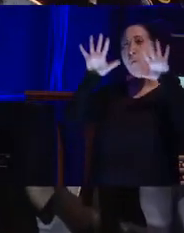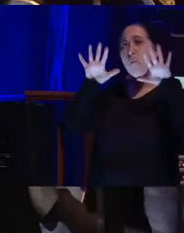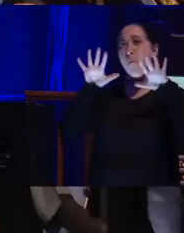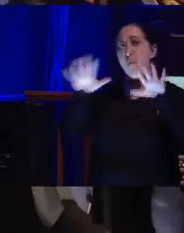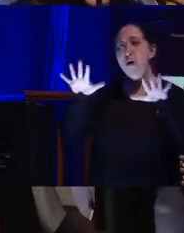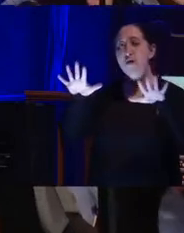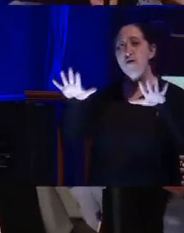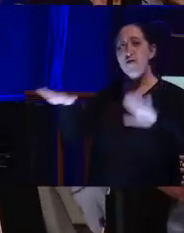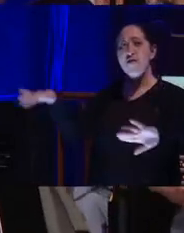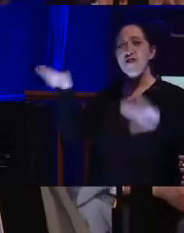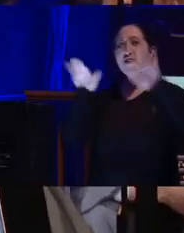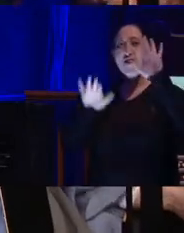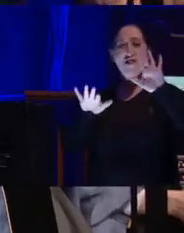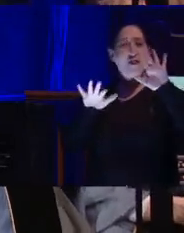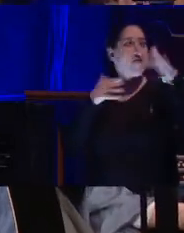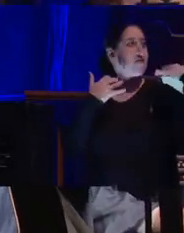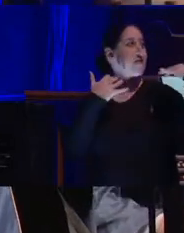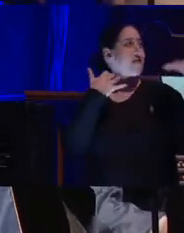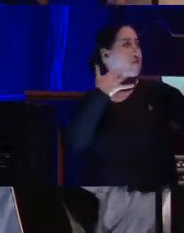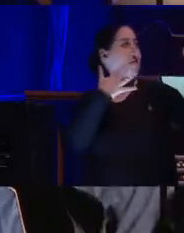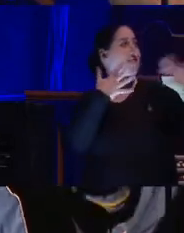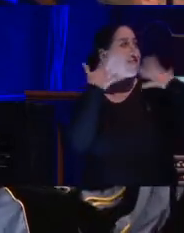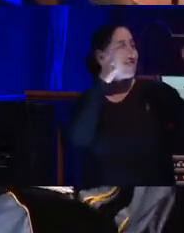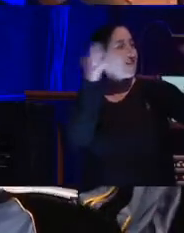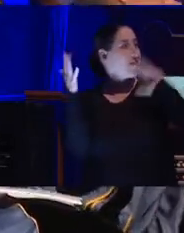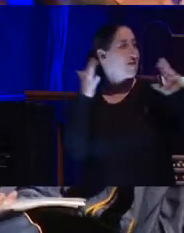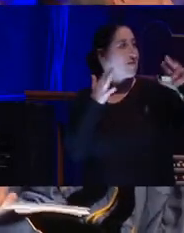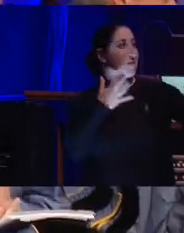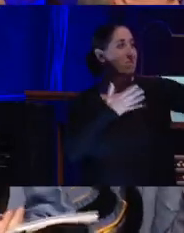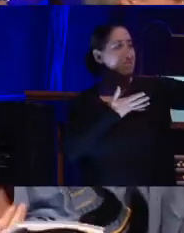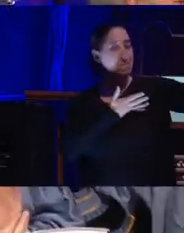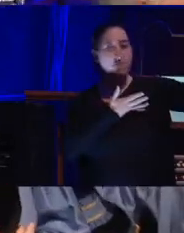cello ensemble, let's hear it for them, by the way.